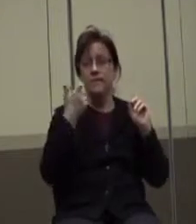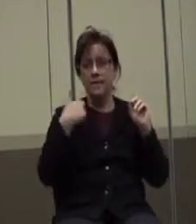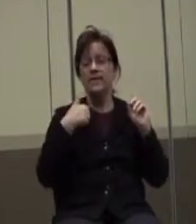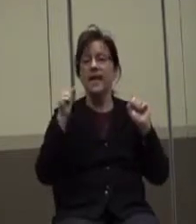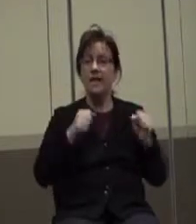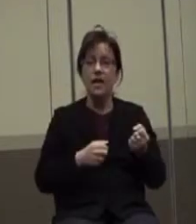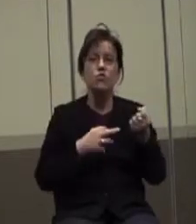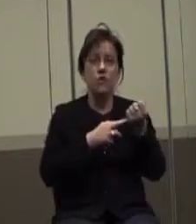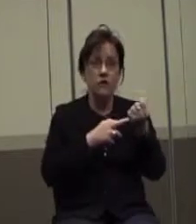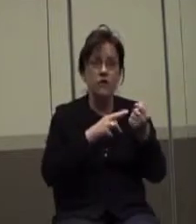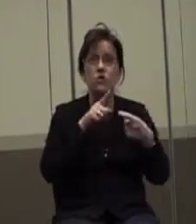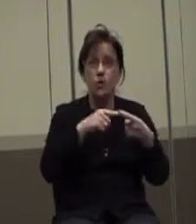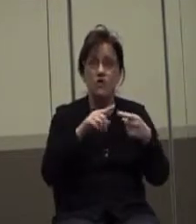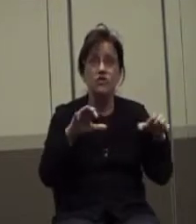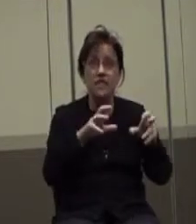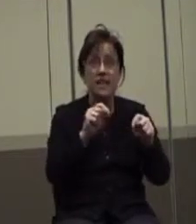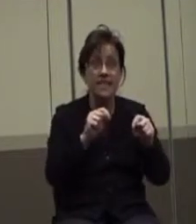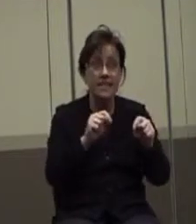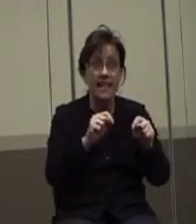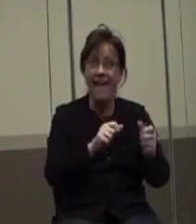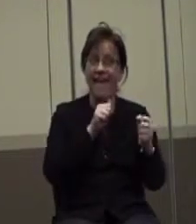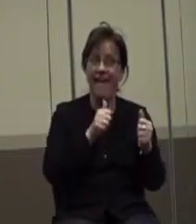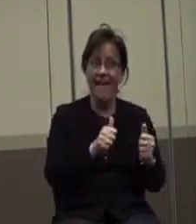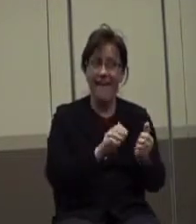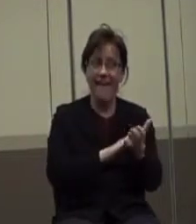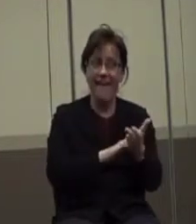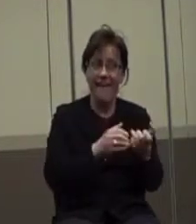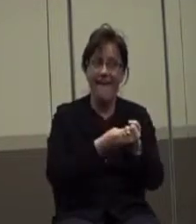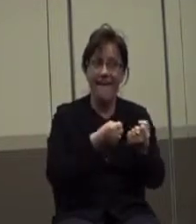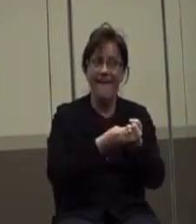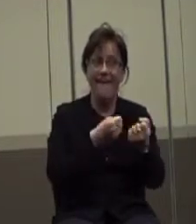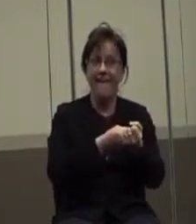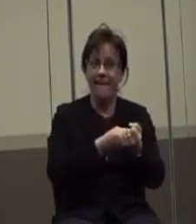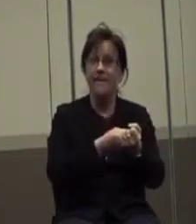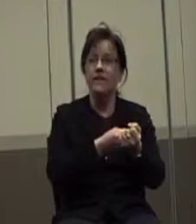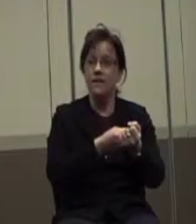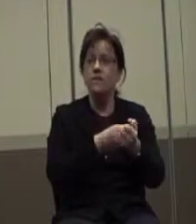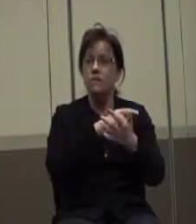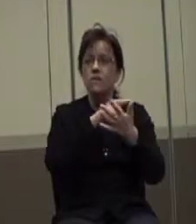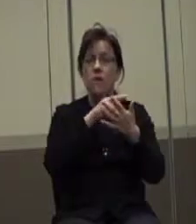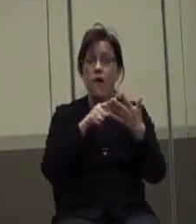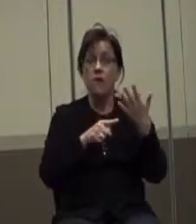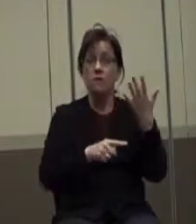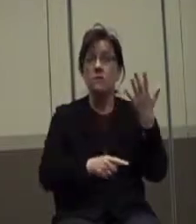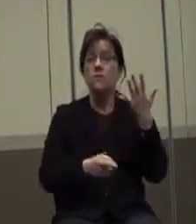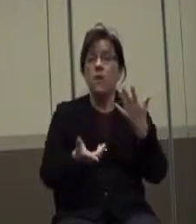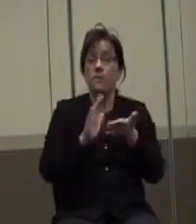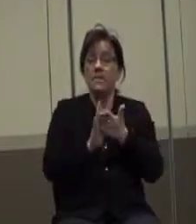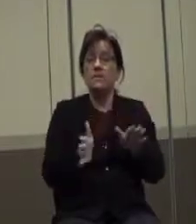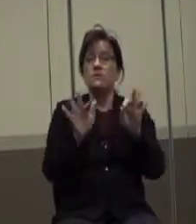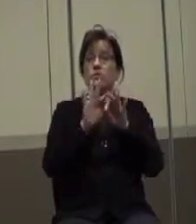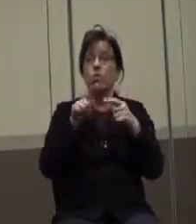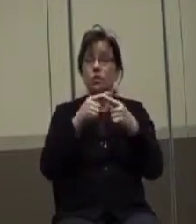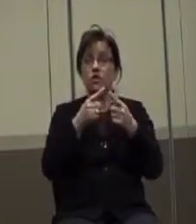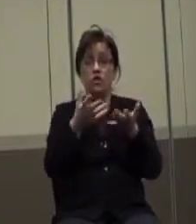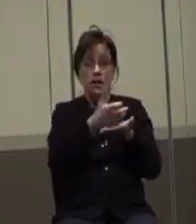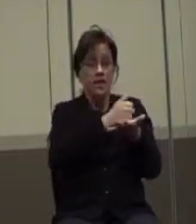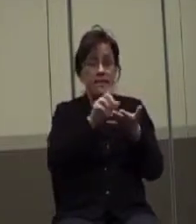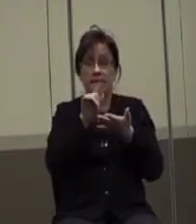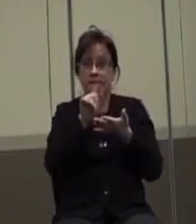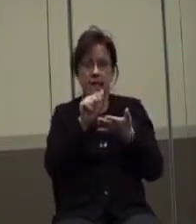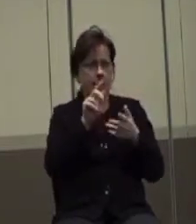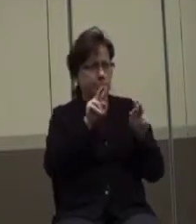Because I can reinforce her when she does. Okay? So all of those things become very important when you're collecting data to know,